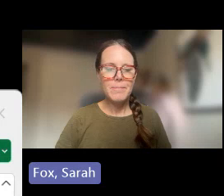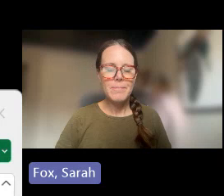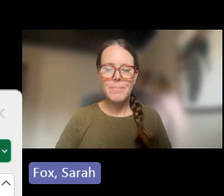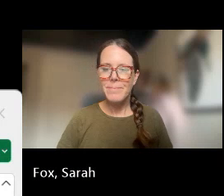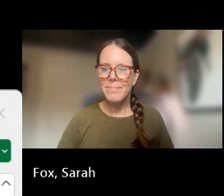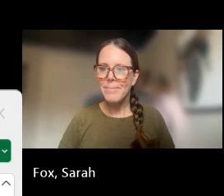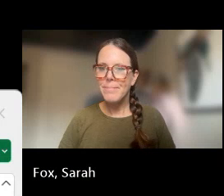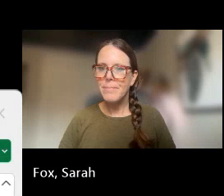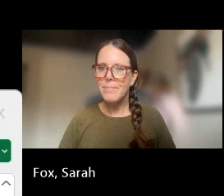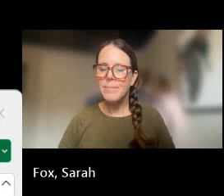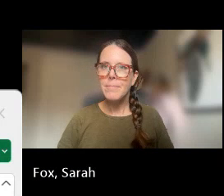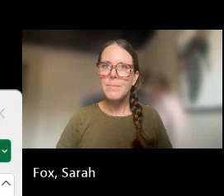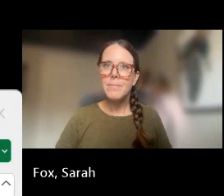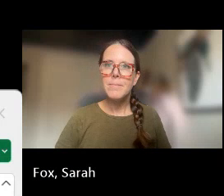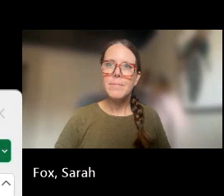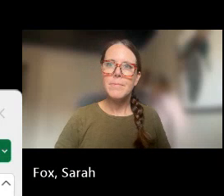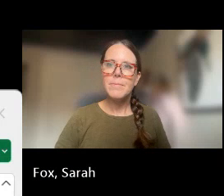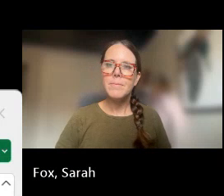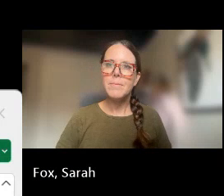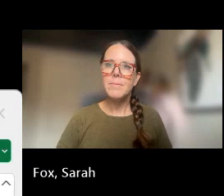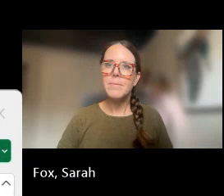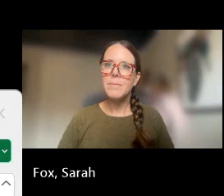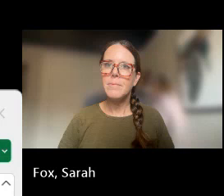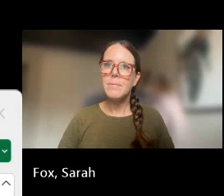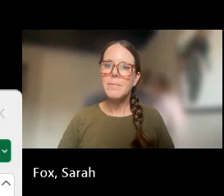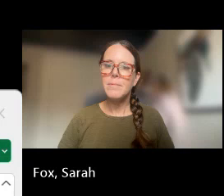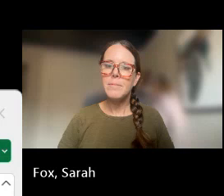Terry. Chris. Thank you, Chair.